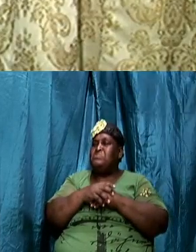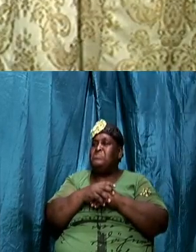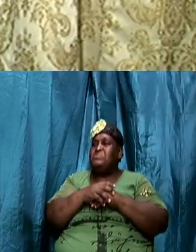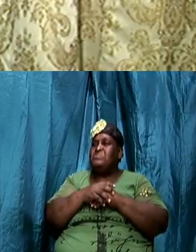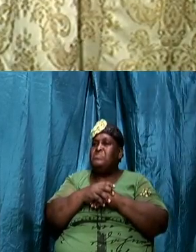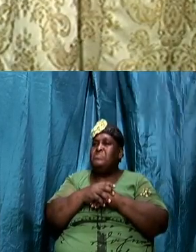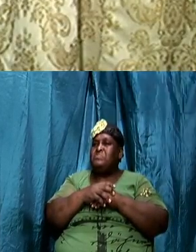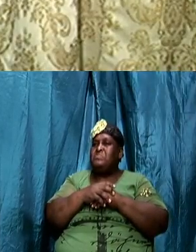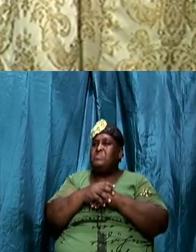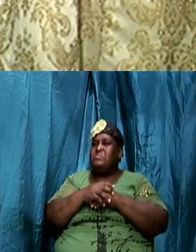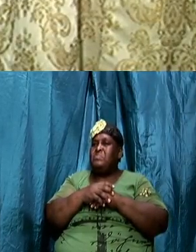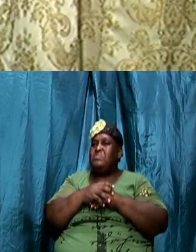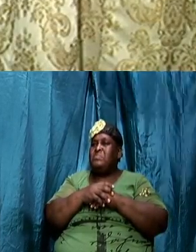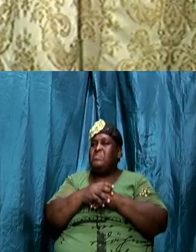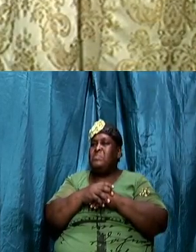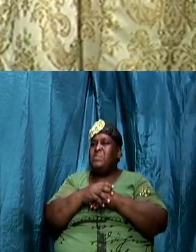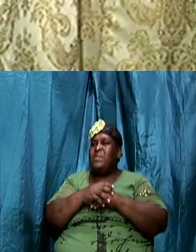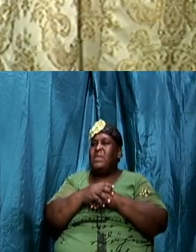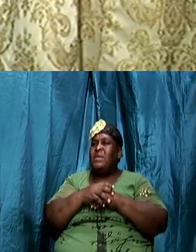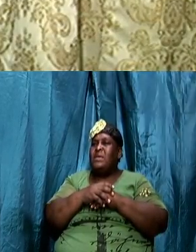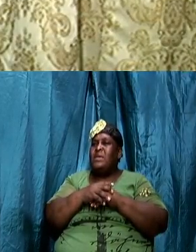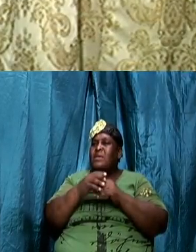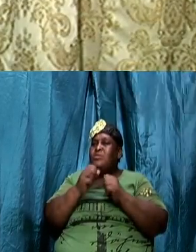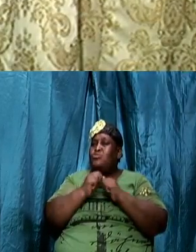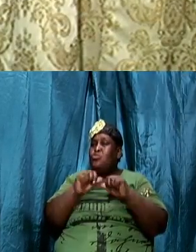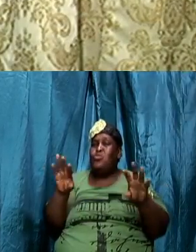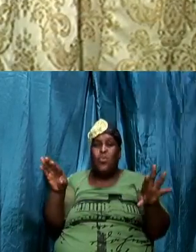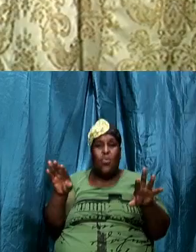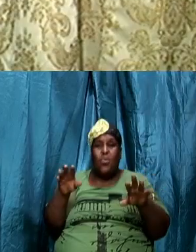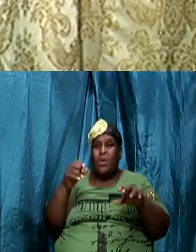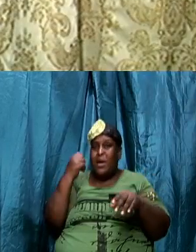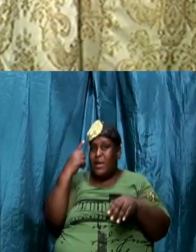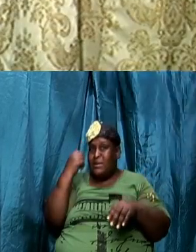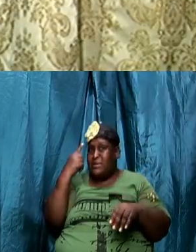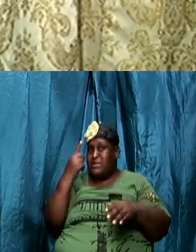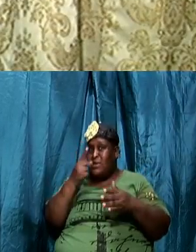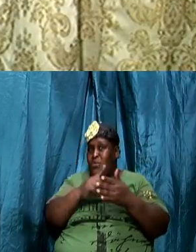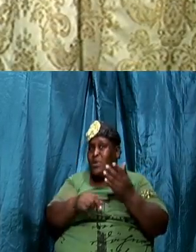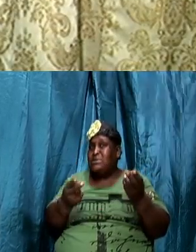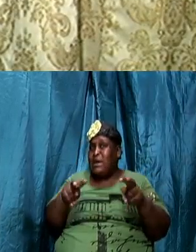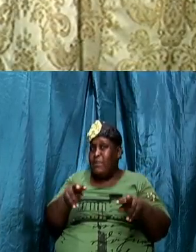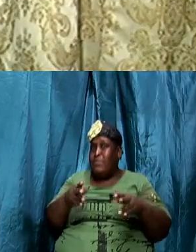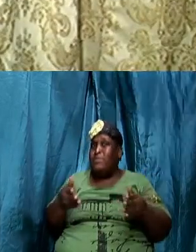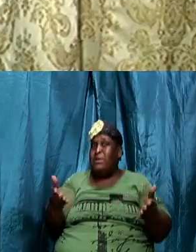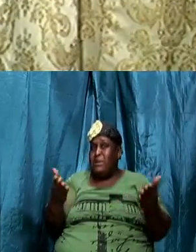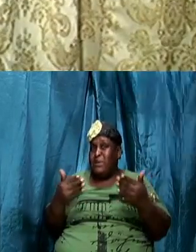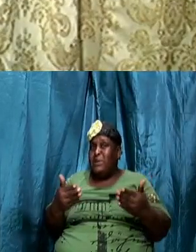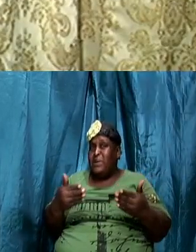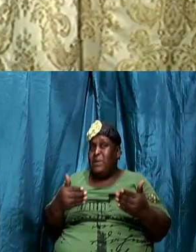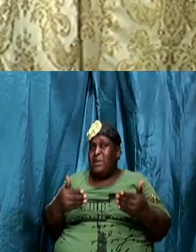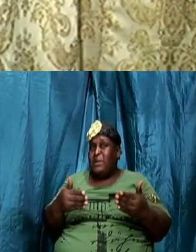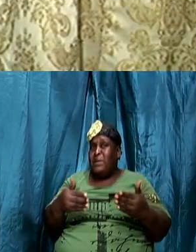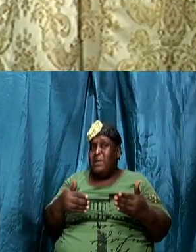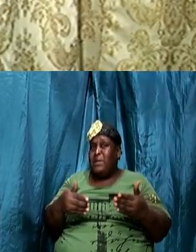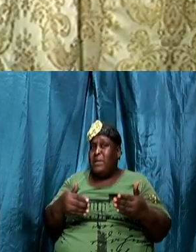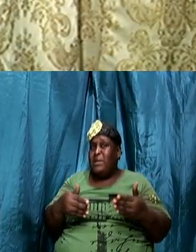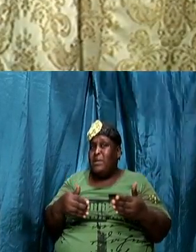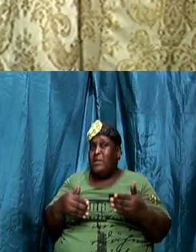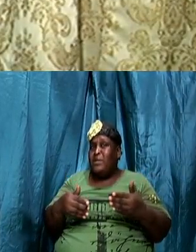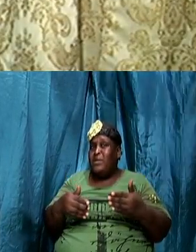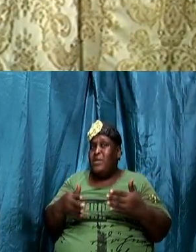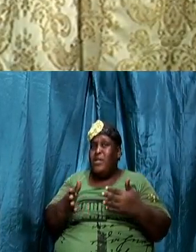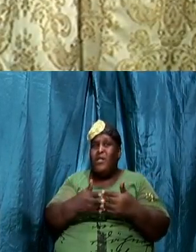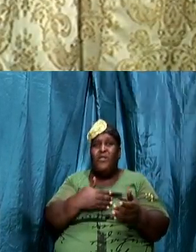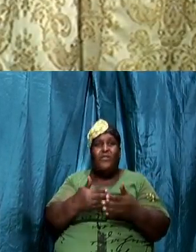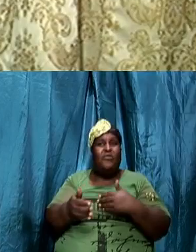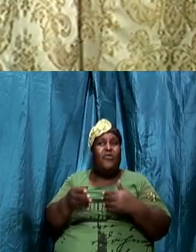Go on. But we don't understand what happened here. Because although the verse say, go on, by the